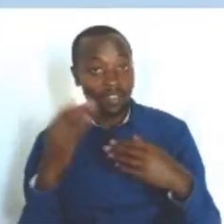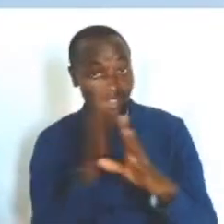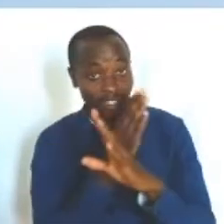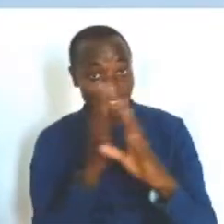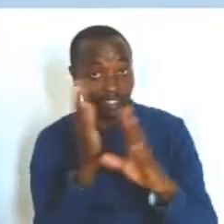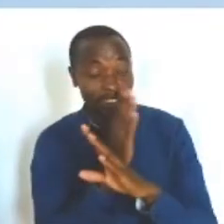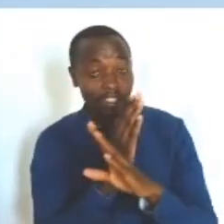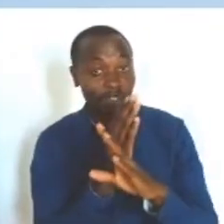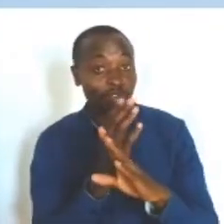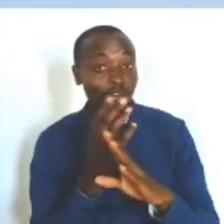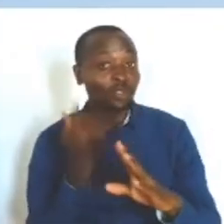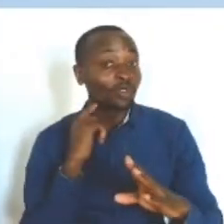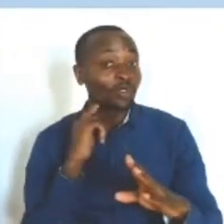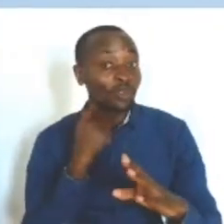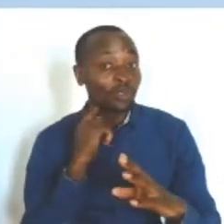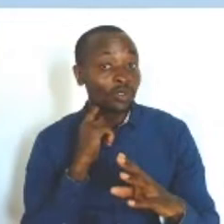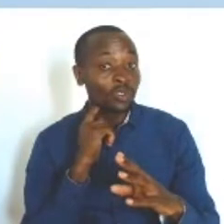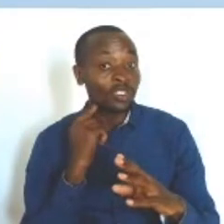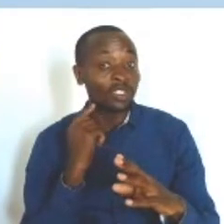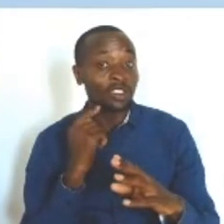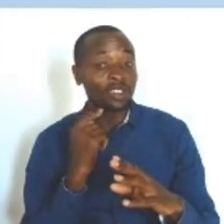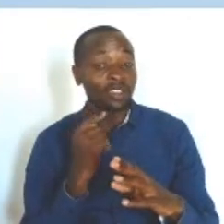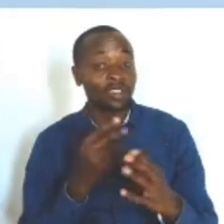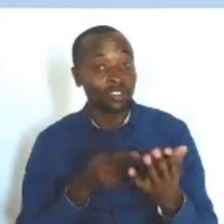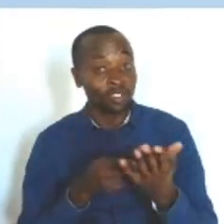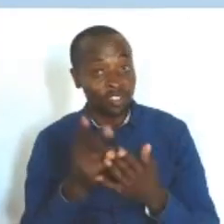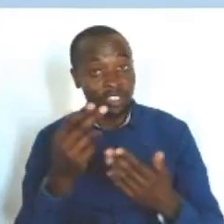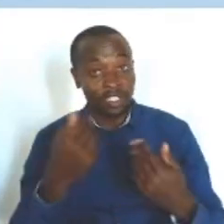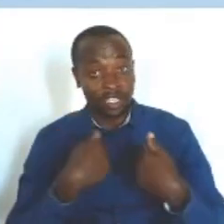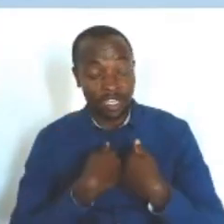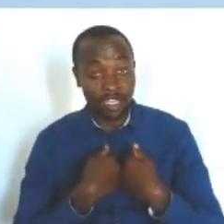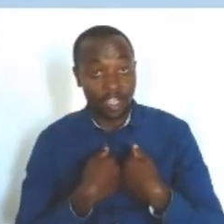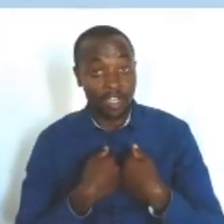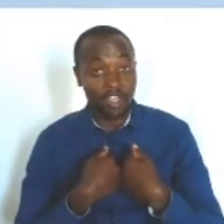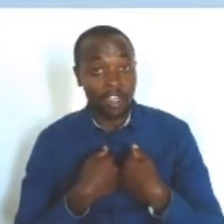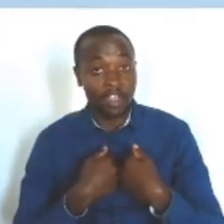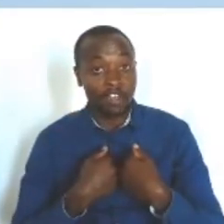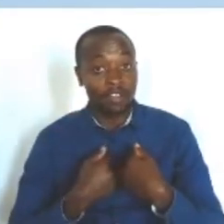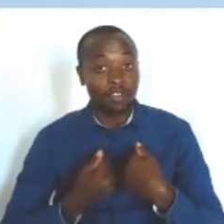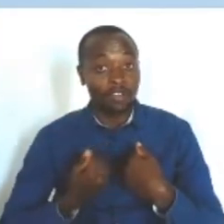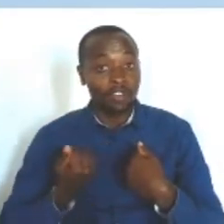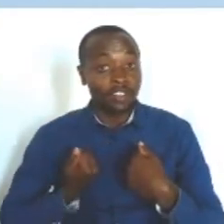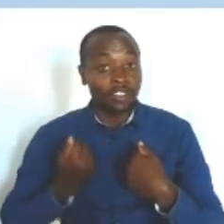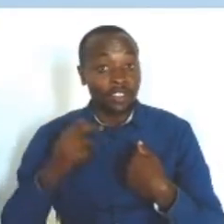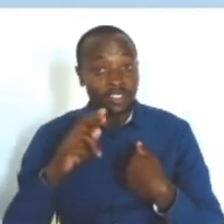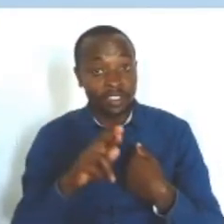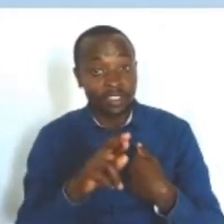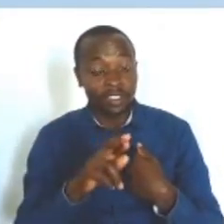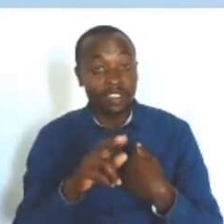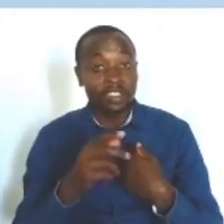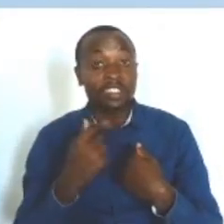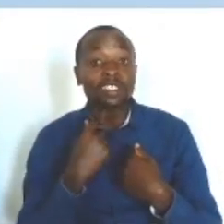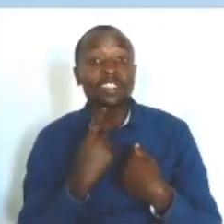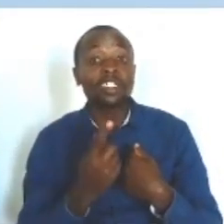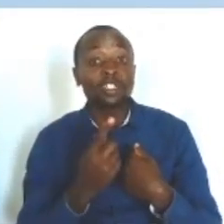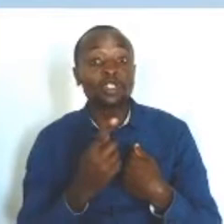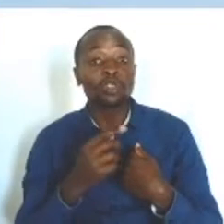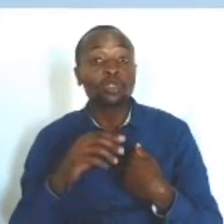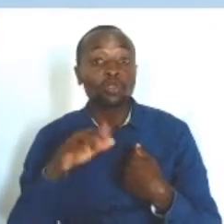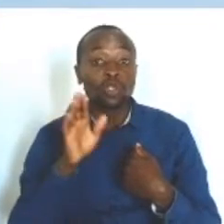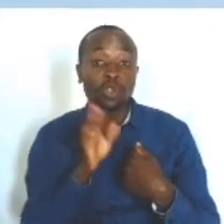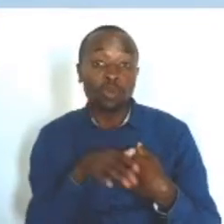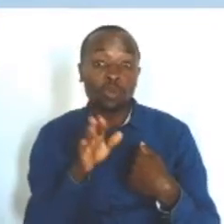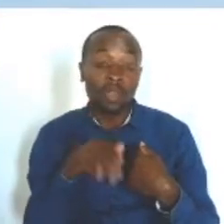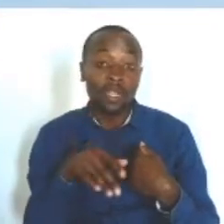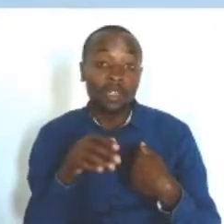he bringing this innocently? And he also goes on to tell the woman, if you